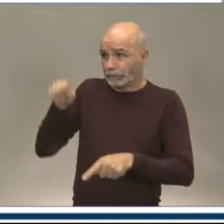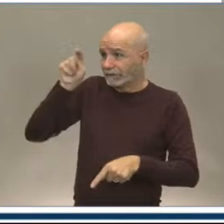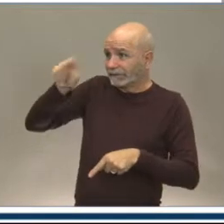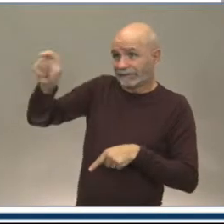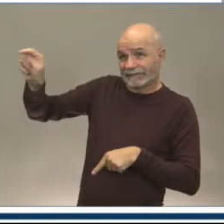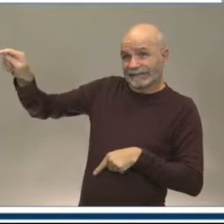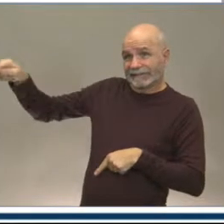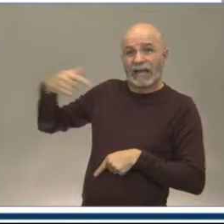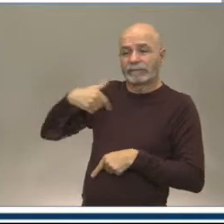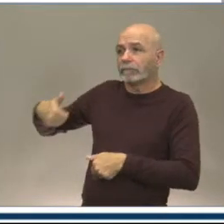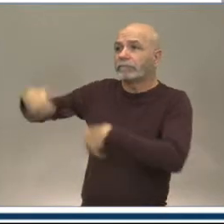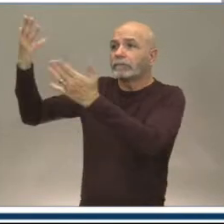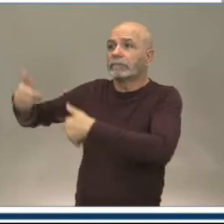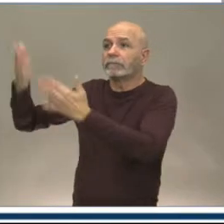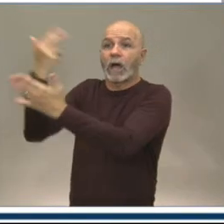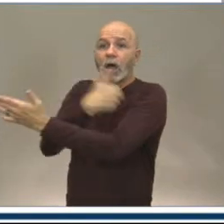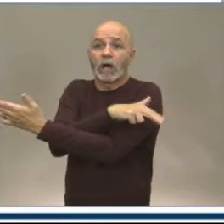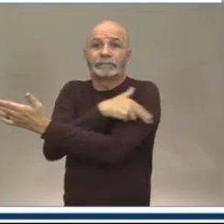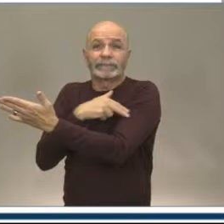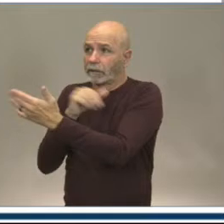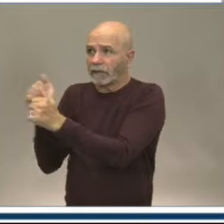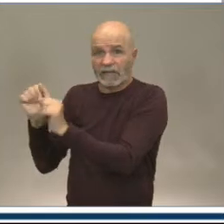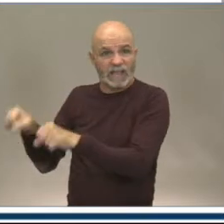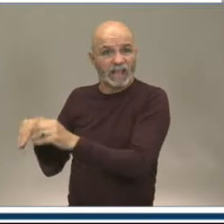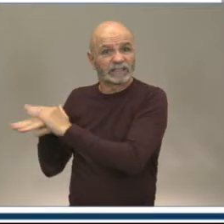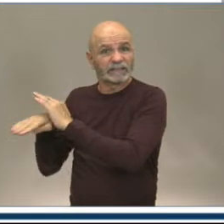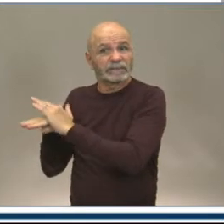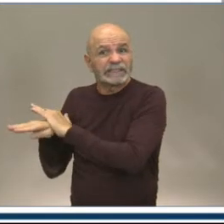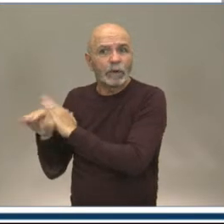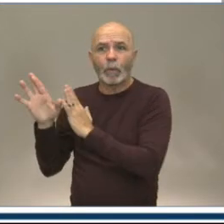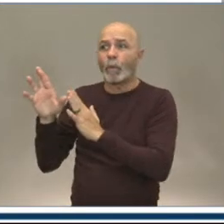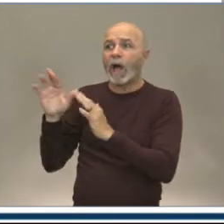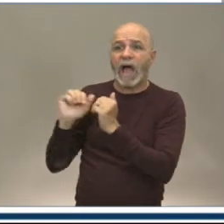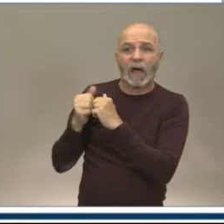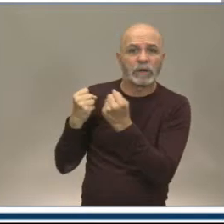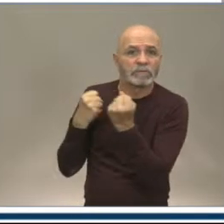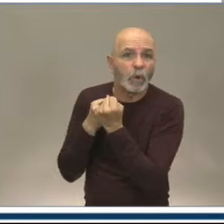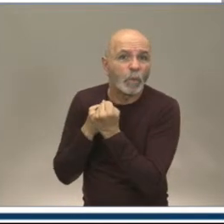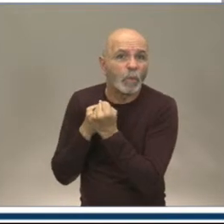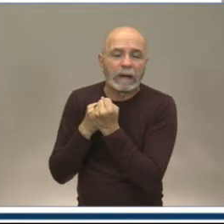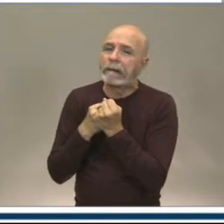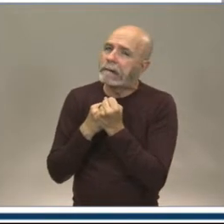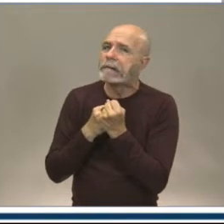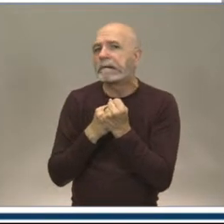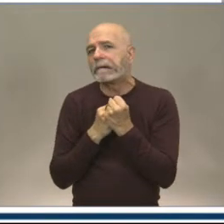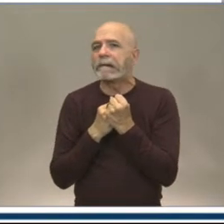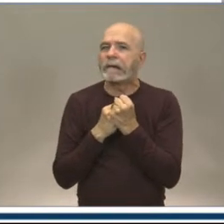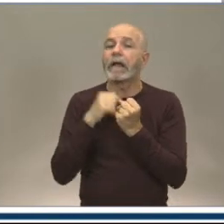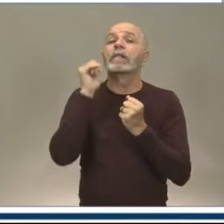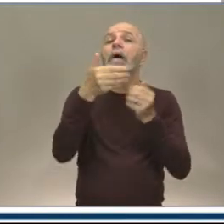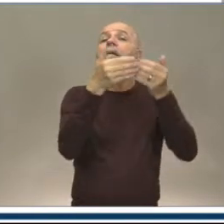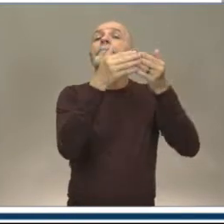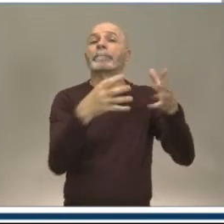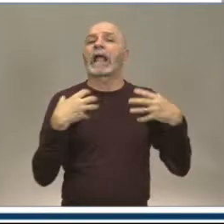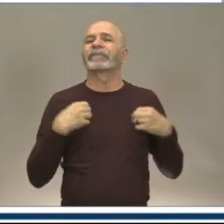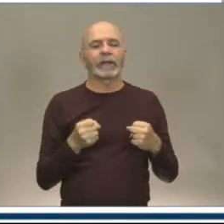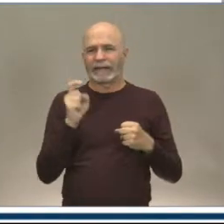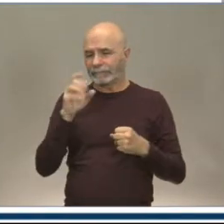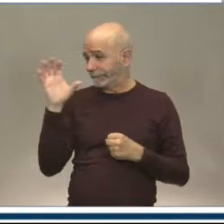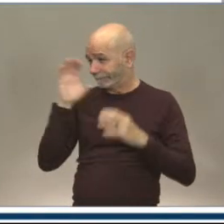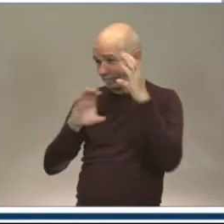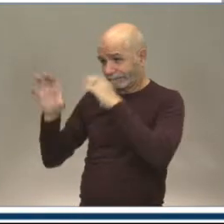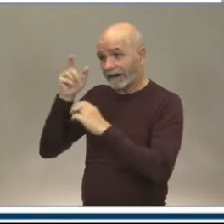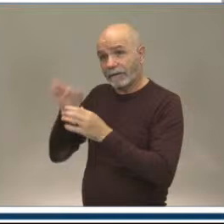healthcare, should they need other support. But assessing the Public Works is actively assessing the